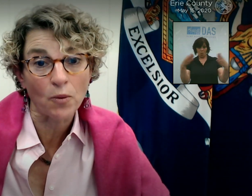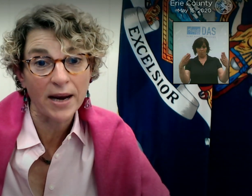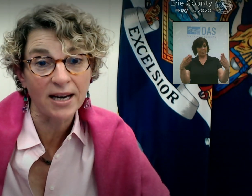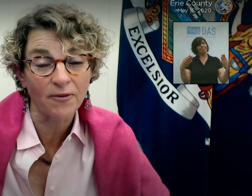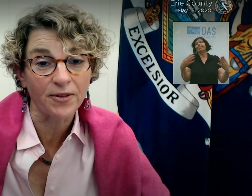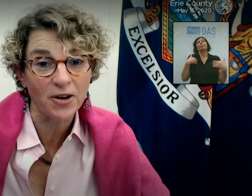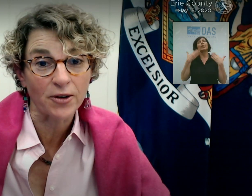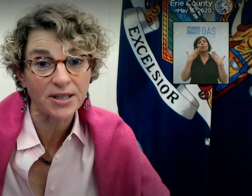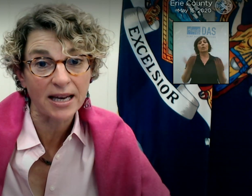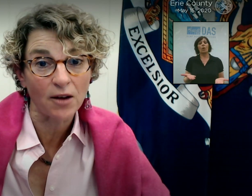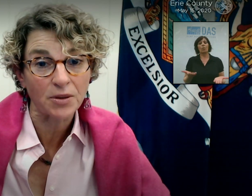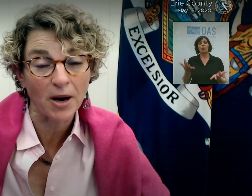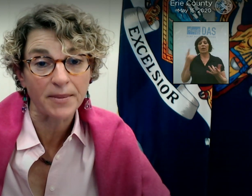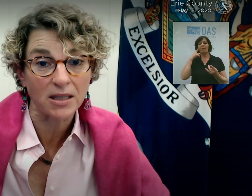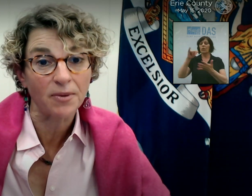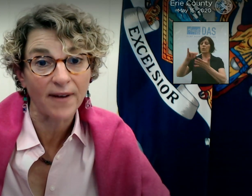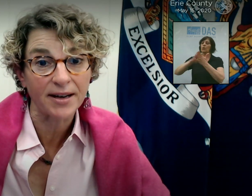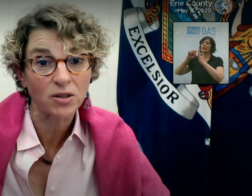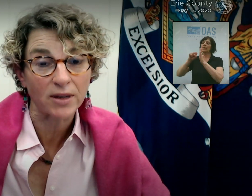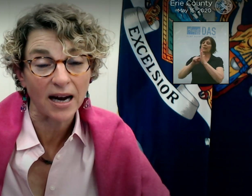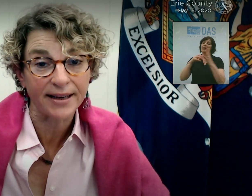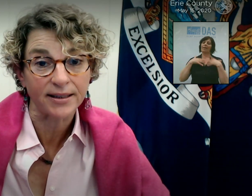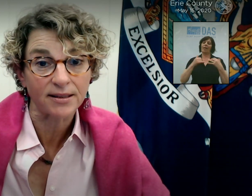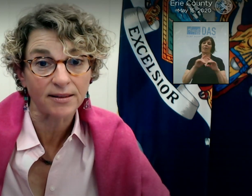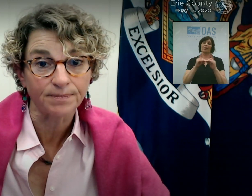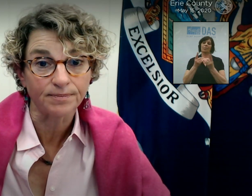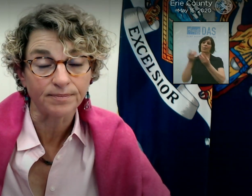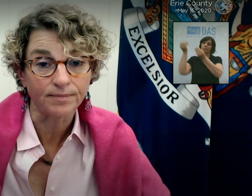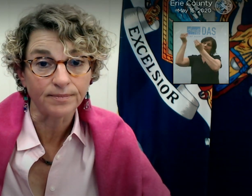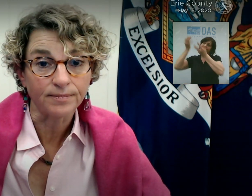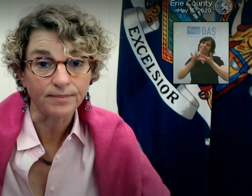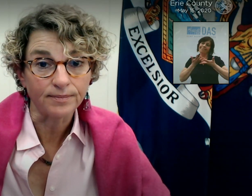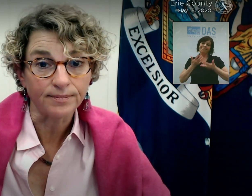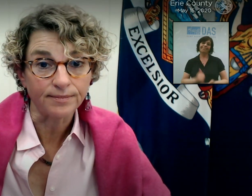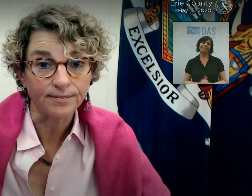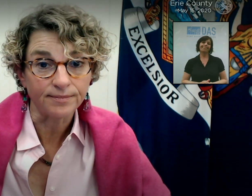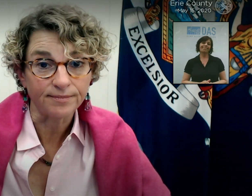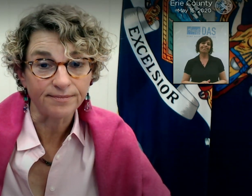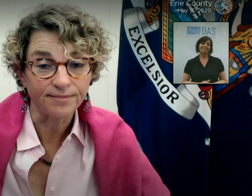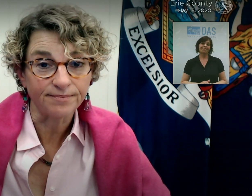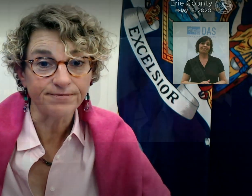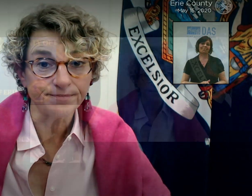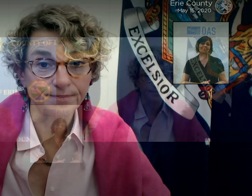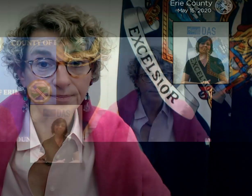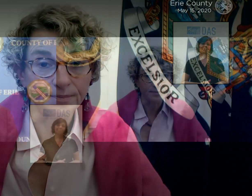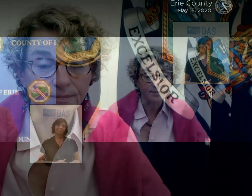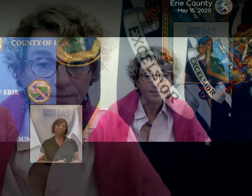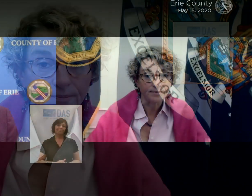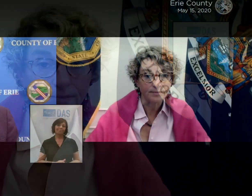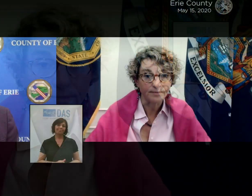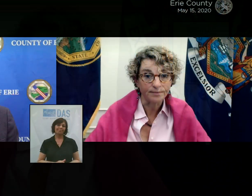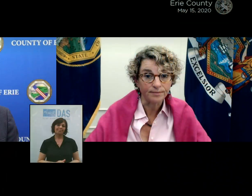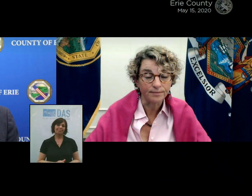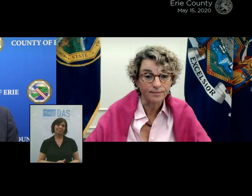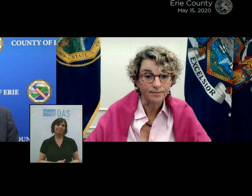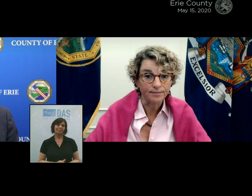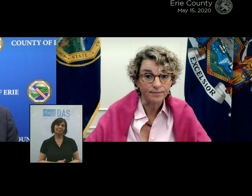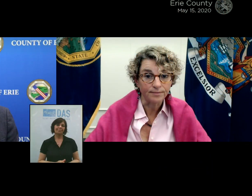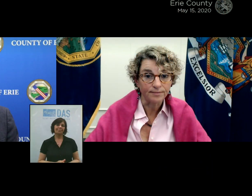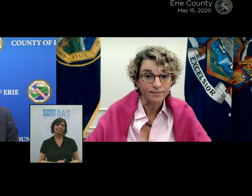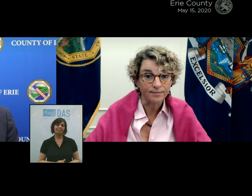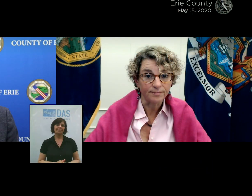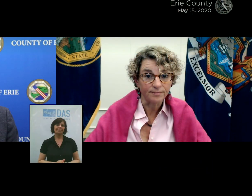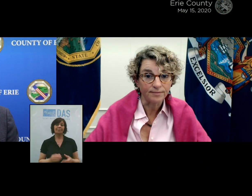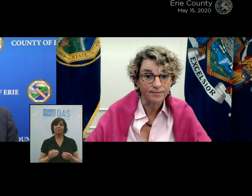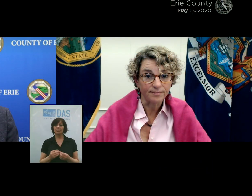So we're waiting for New York State Health Department to provide us with guidance. Thank you. Thank you. Thanks. Ethan Powers,